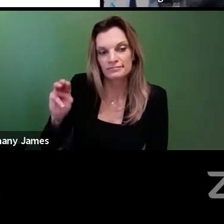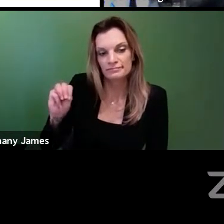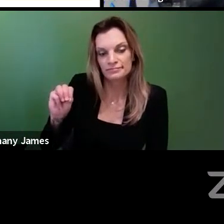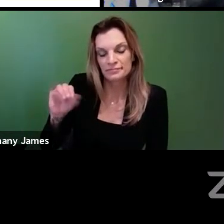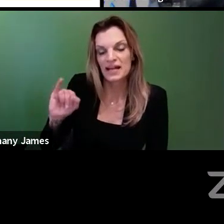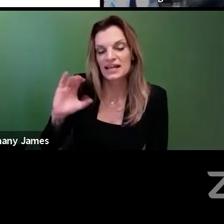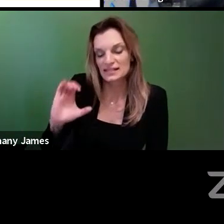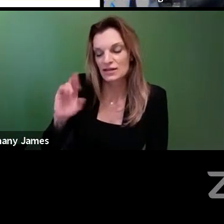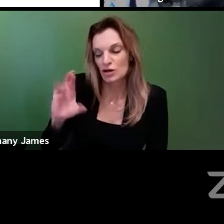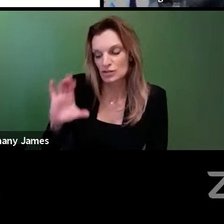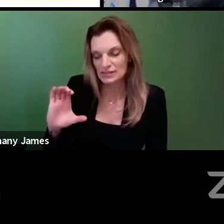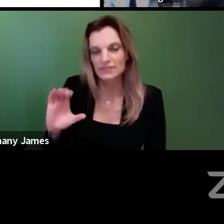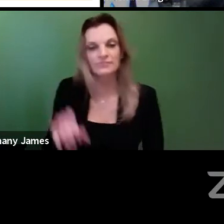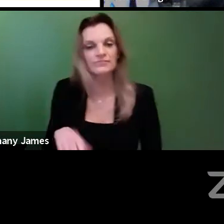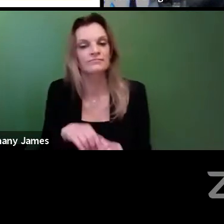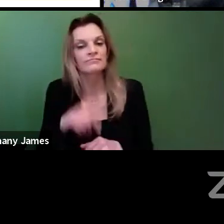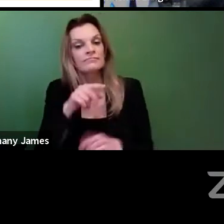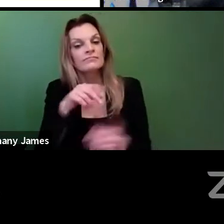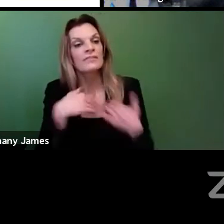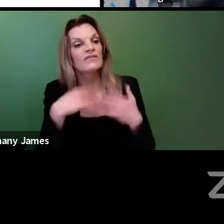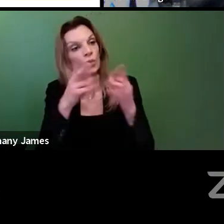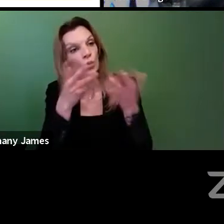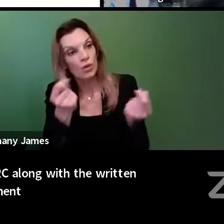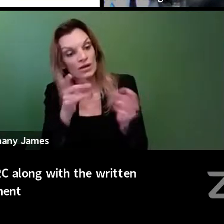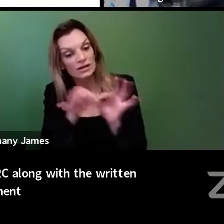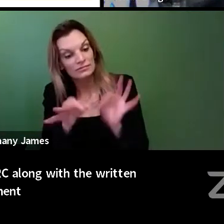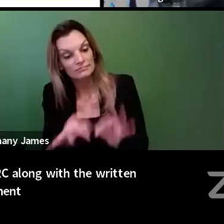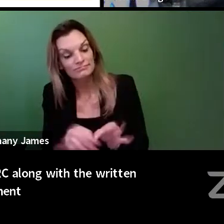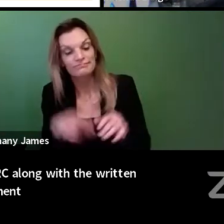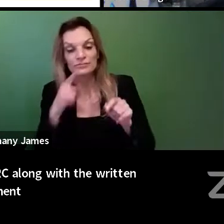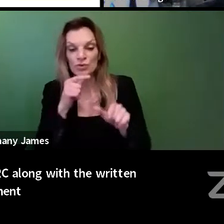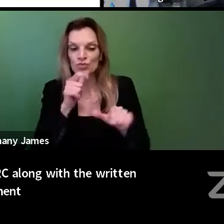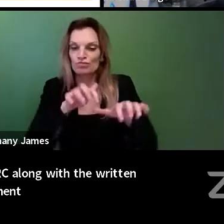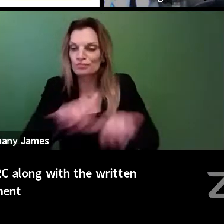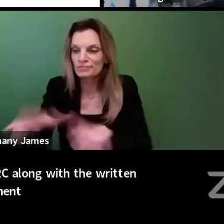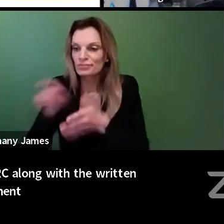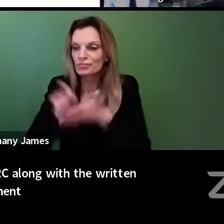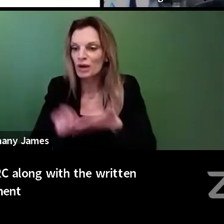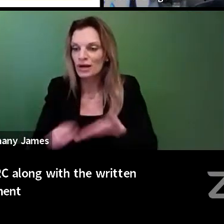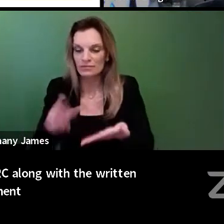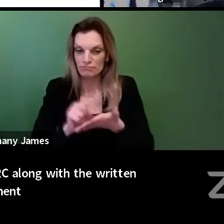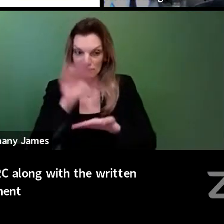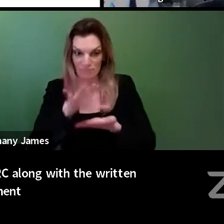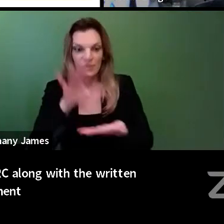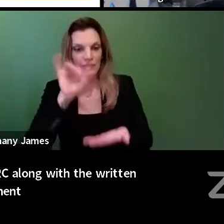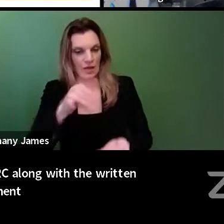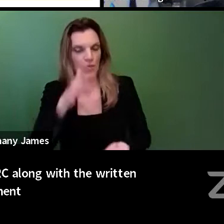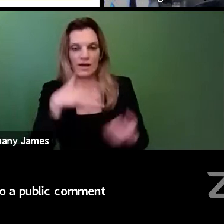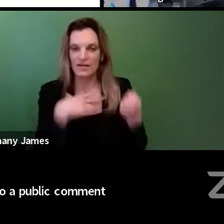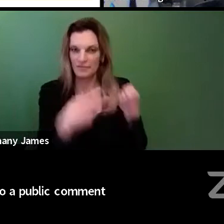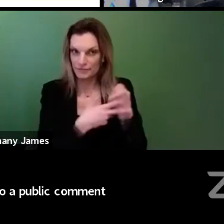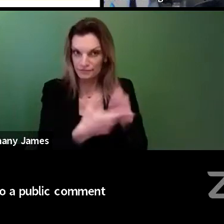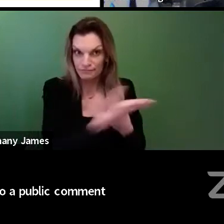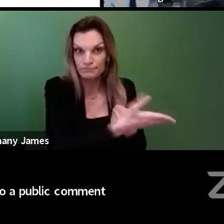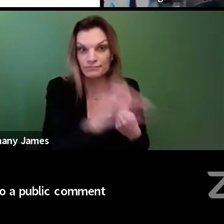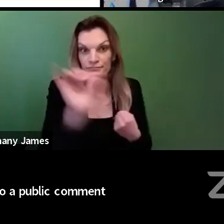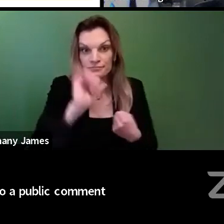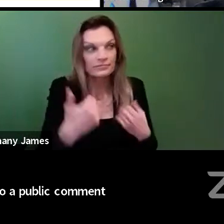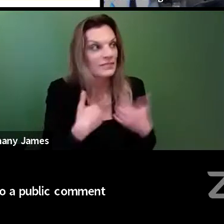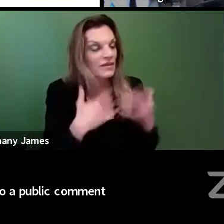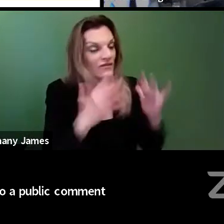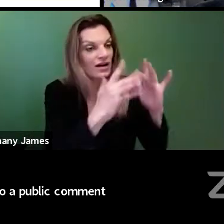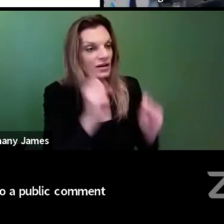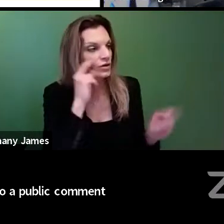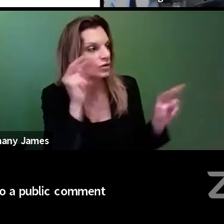michigan.gov/MICRC, along with written public comment submissions. There is also a public comment portal that may be accessed by